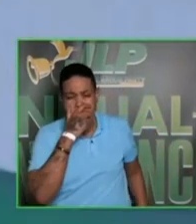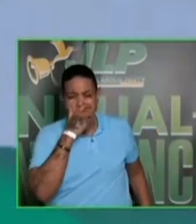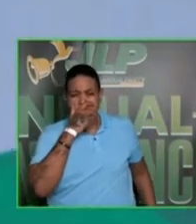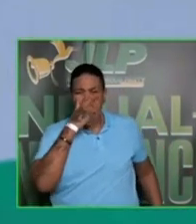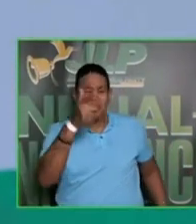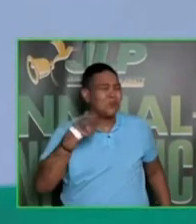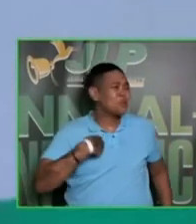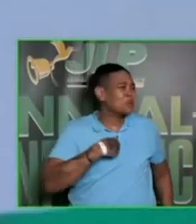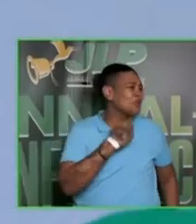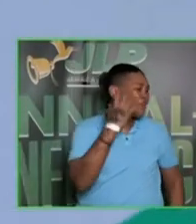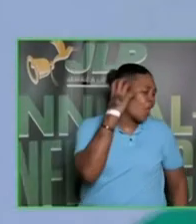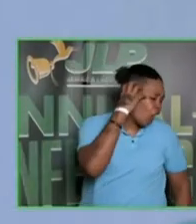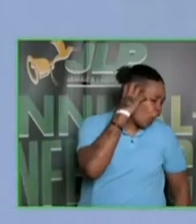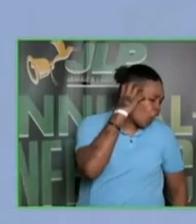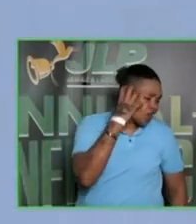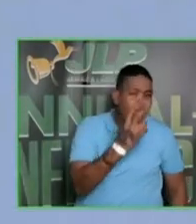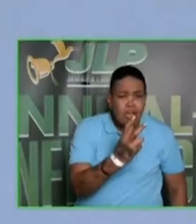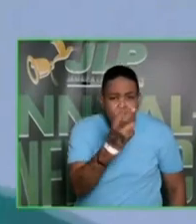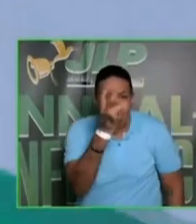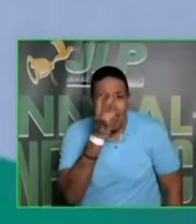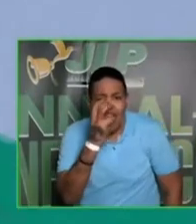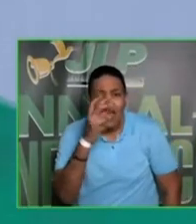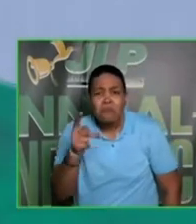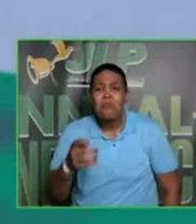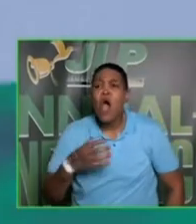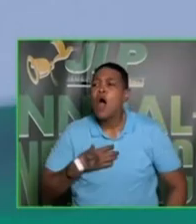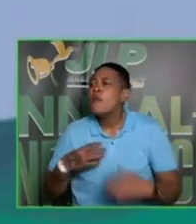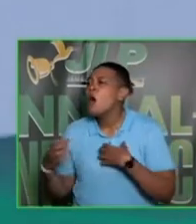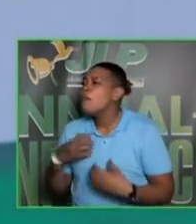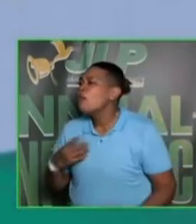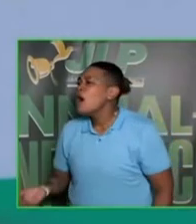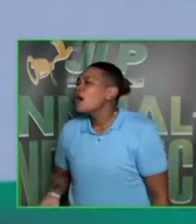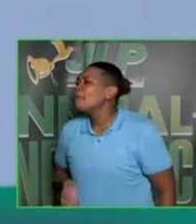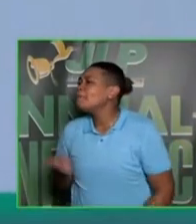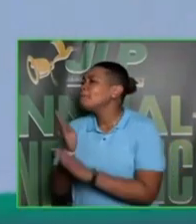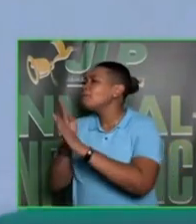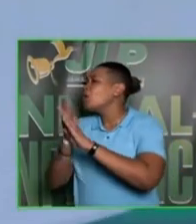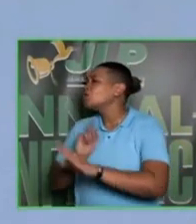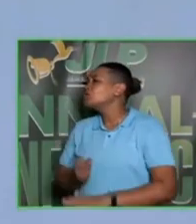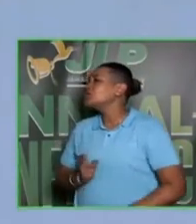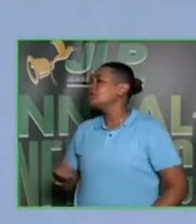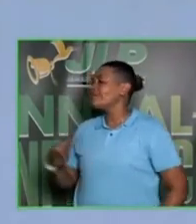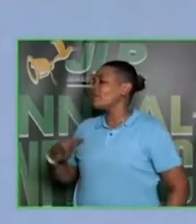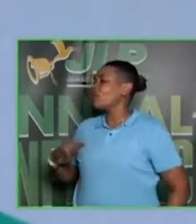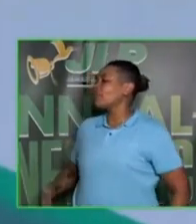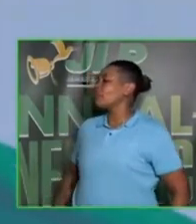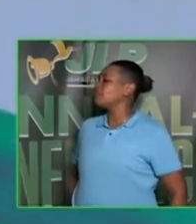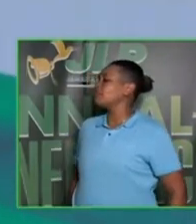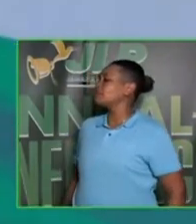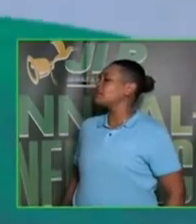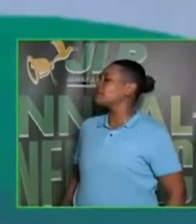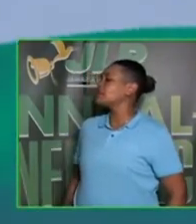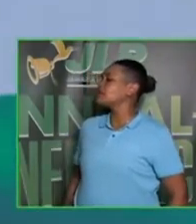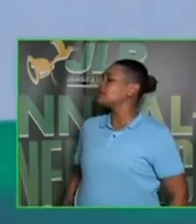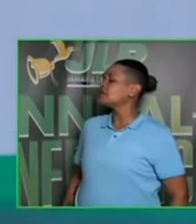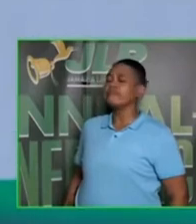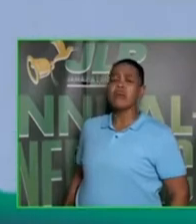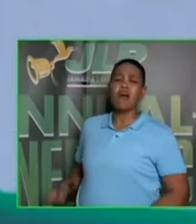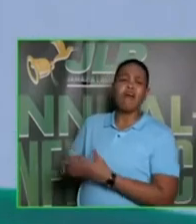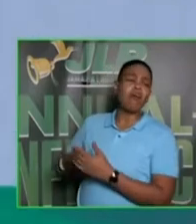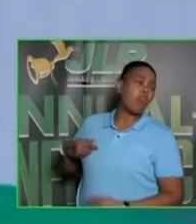hear the complaints about public transportation and the cost of